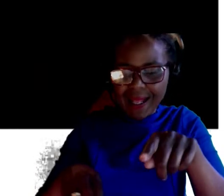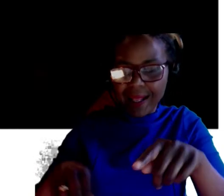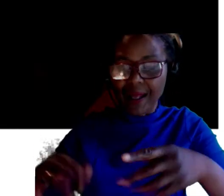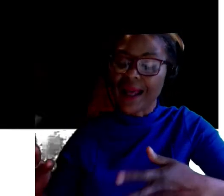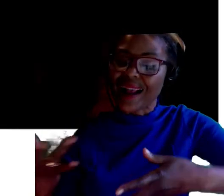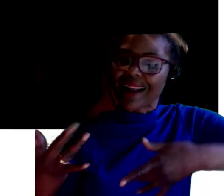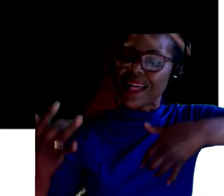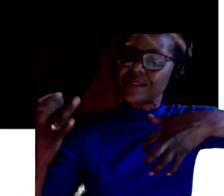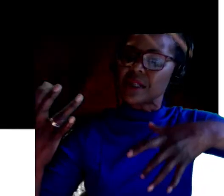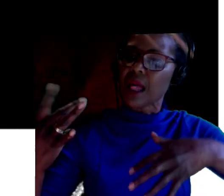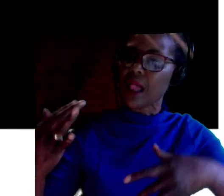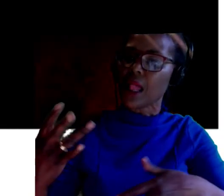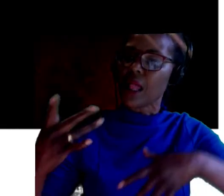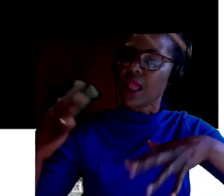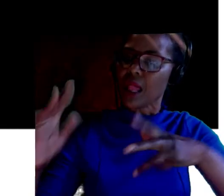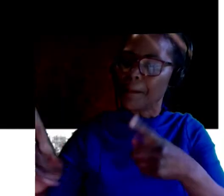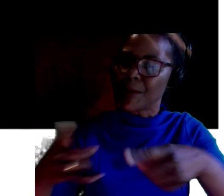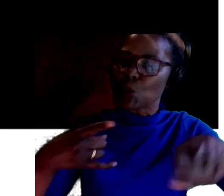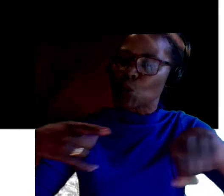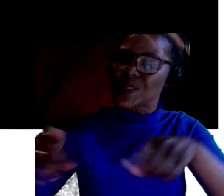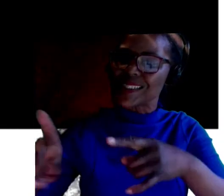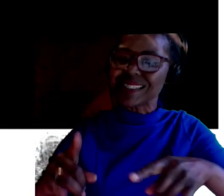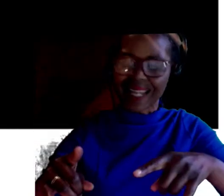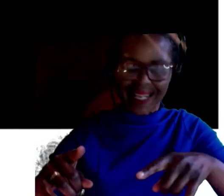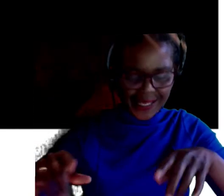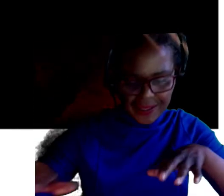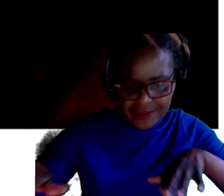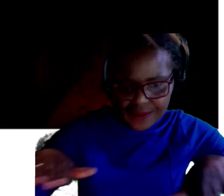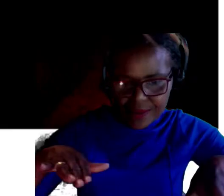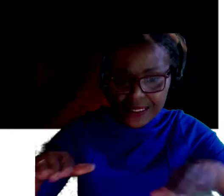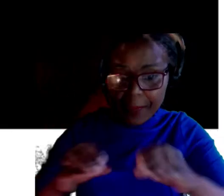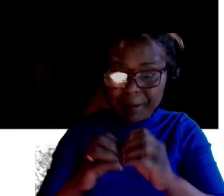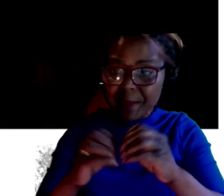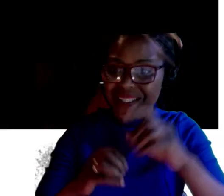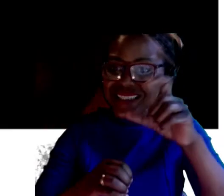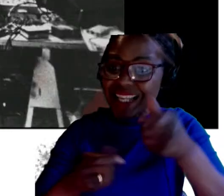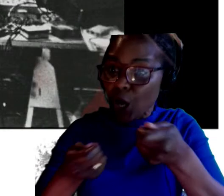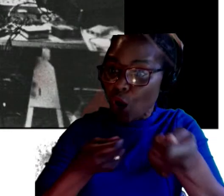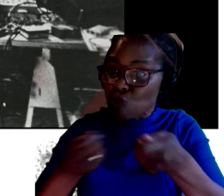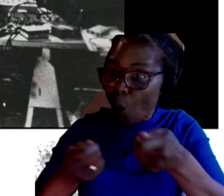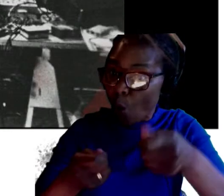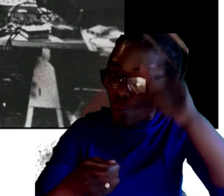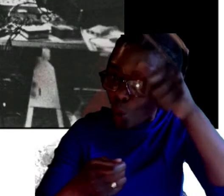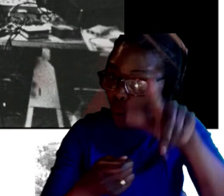this case. But the BBC aren't entirely in control of what this will mean.